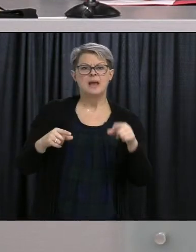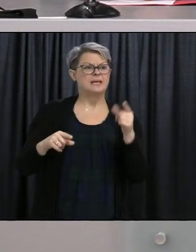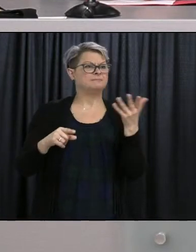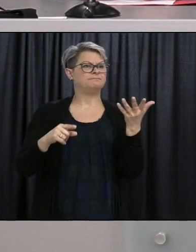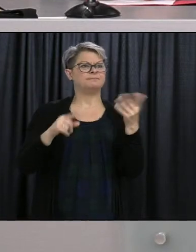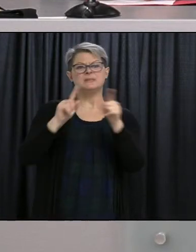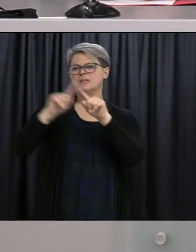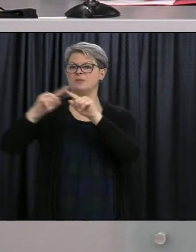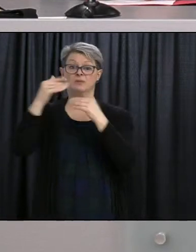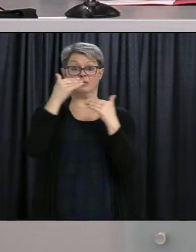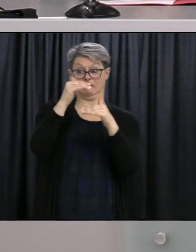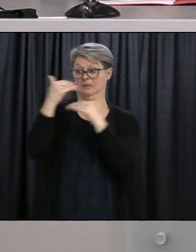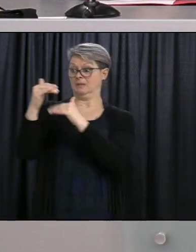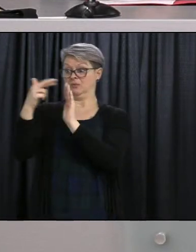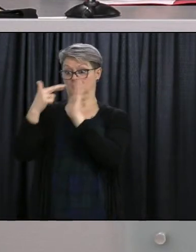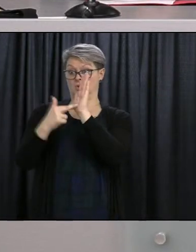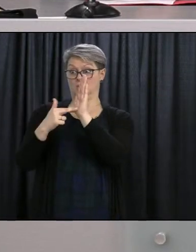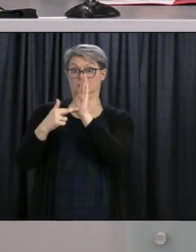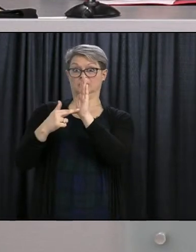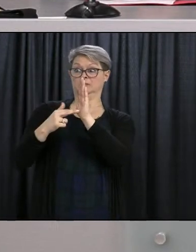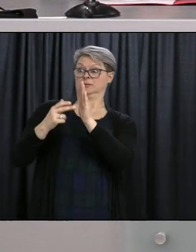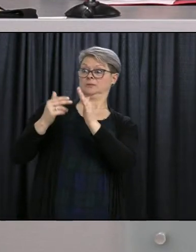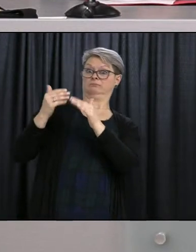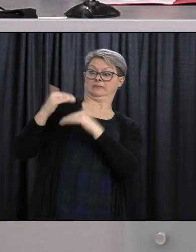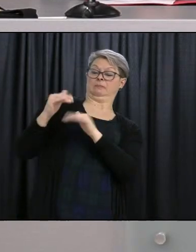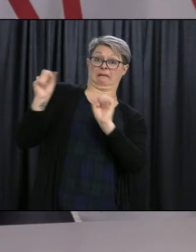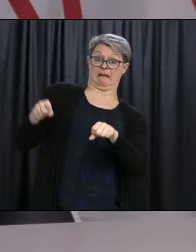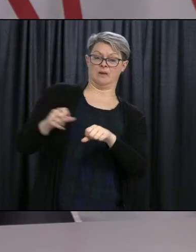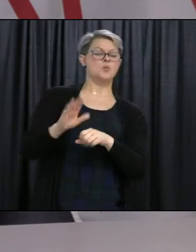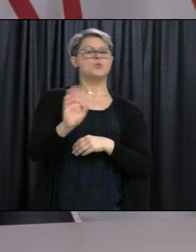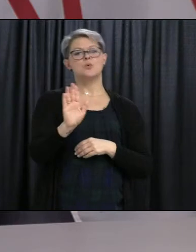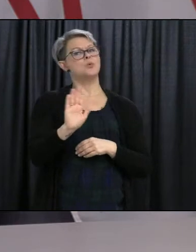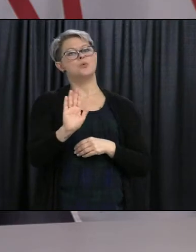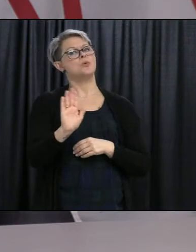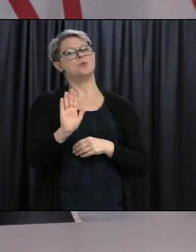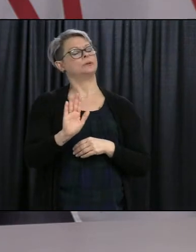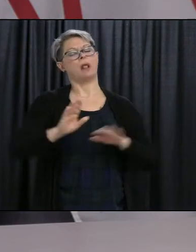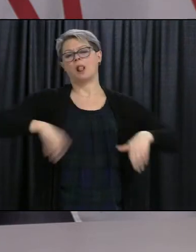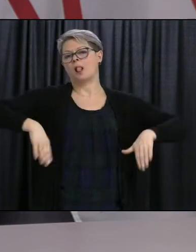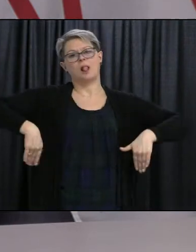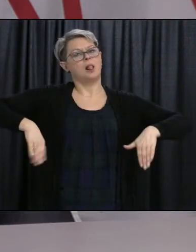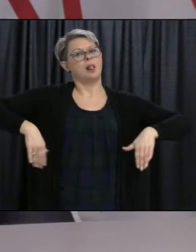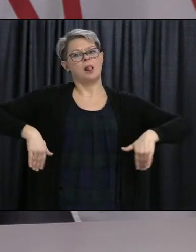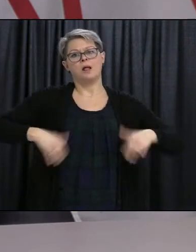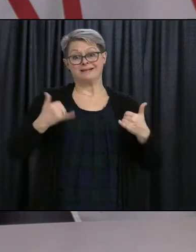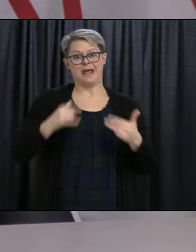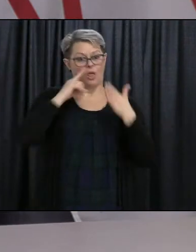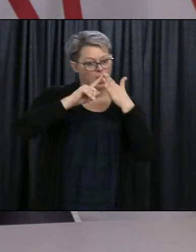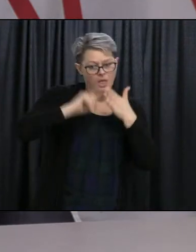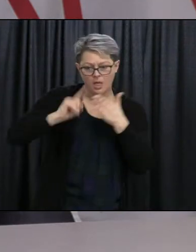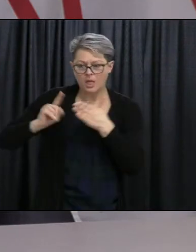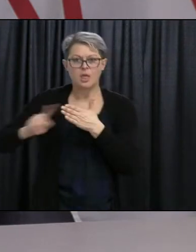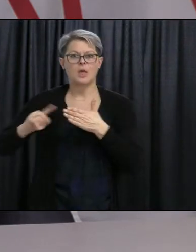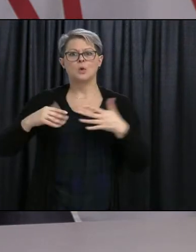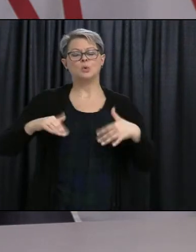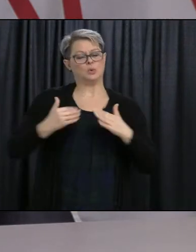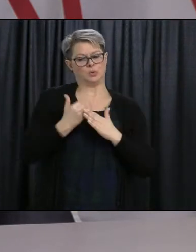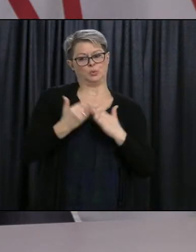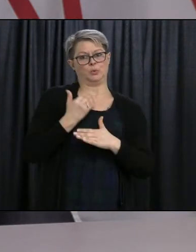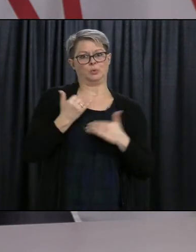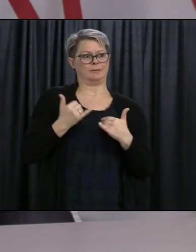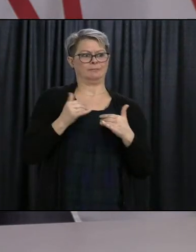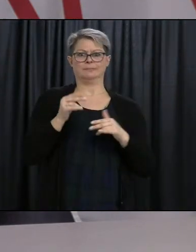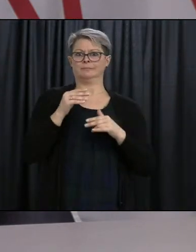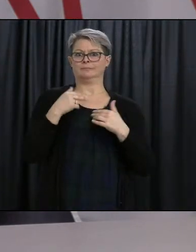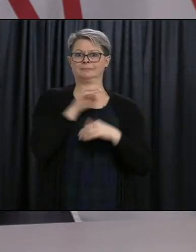these restrictions? No, we're still very early in the investigation, and at this point, everybody is very